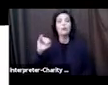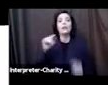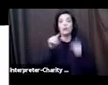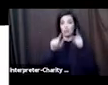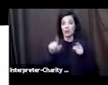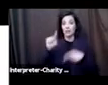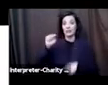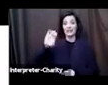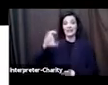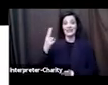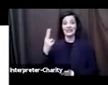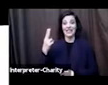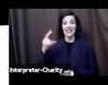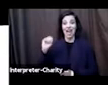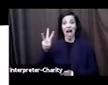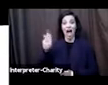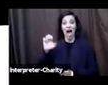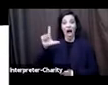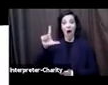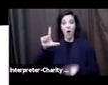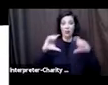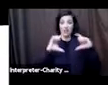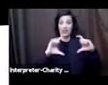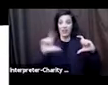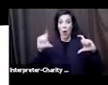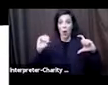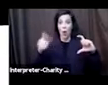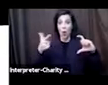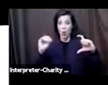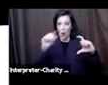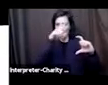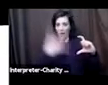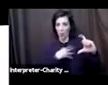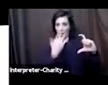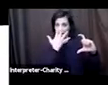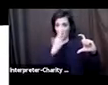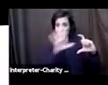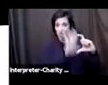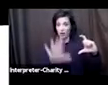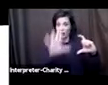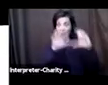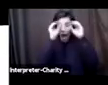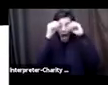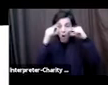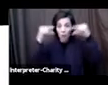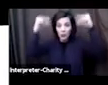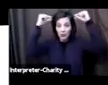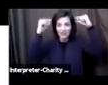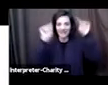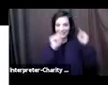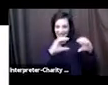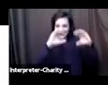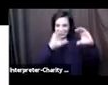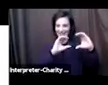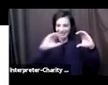It's a little owl in black and white, and it says Tekl, Technology for Our Whole Lives, Institute on Disabilities at Temple